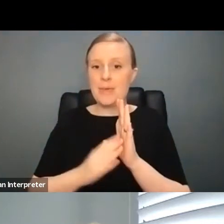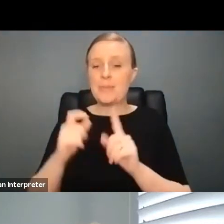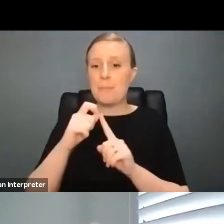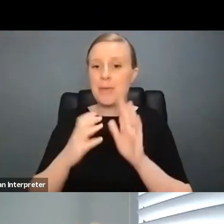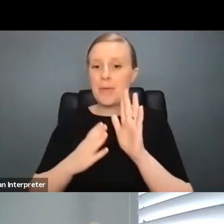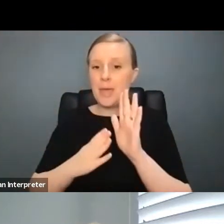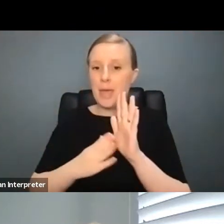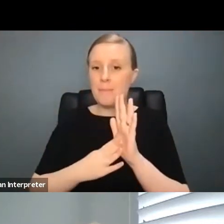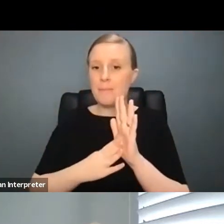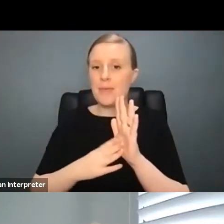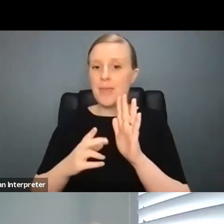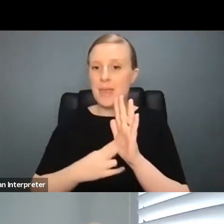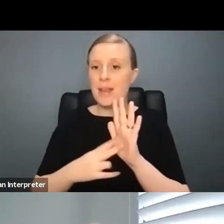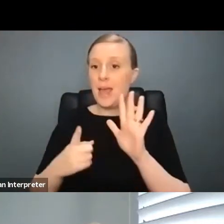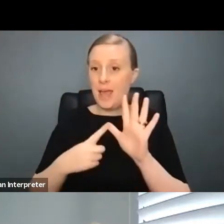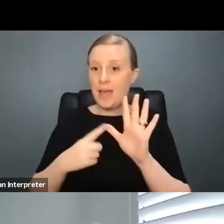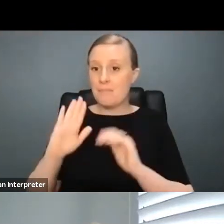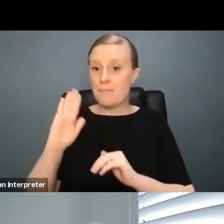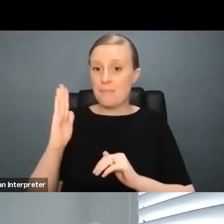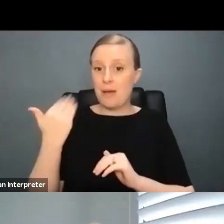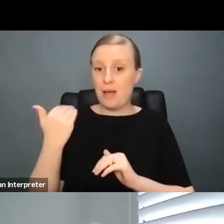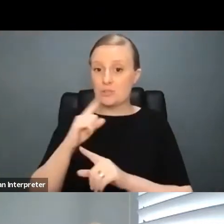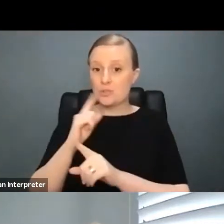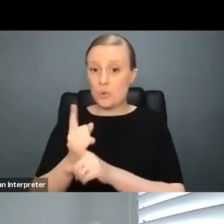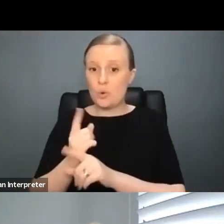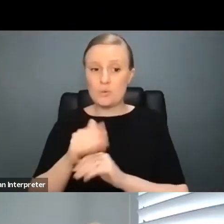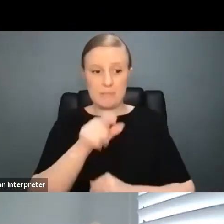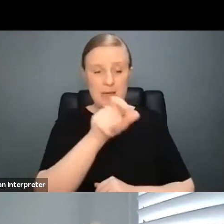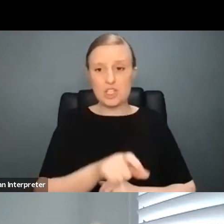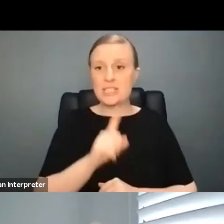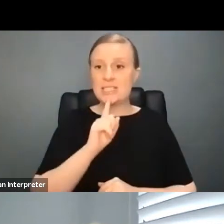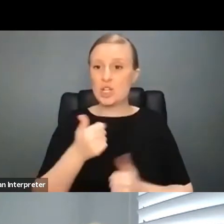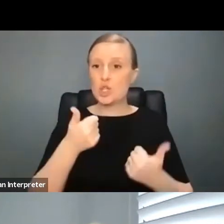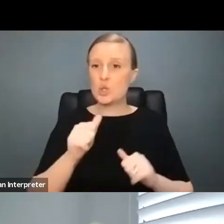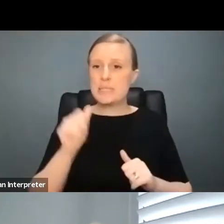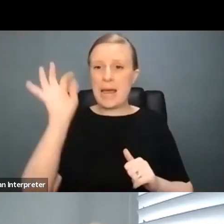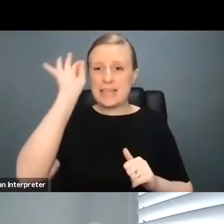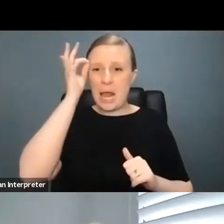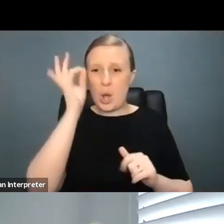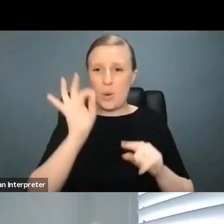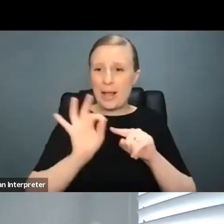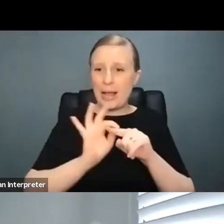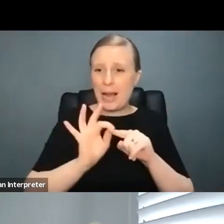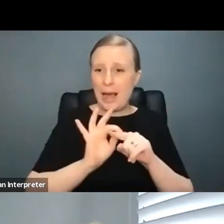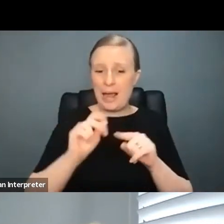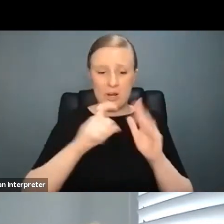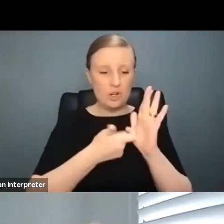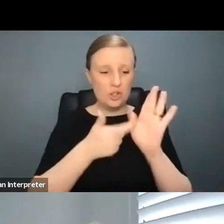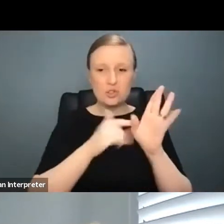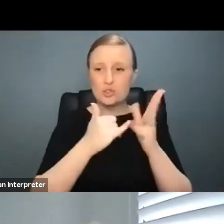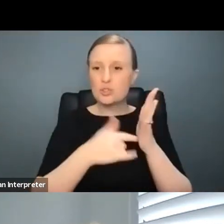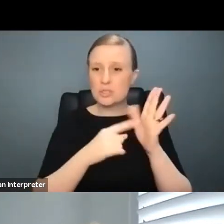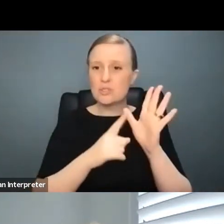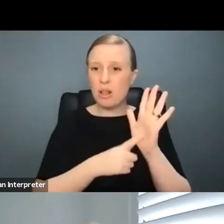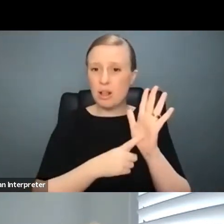patient reportedly using a yellow crystalline substance here in Melbourne. And we've found quite a number of cathinones present